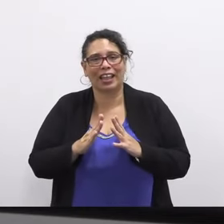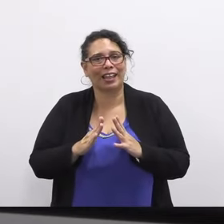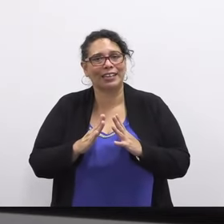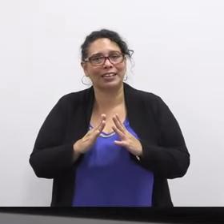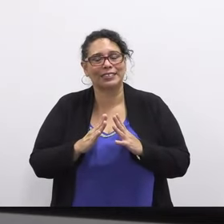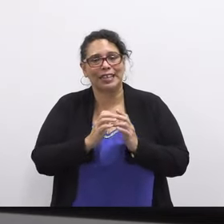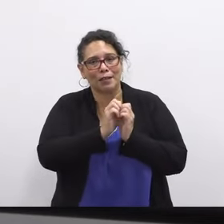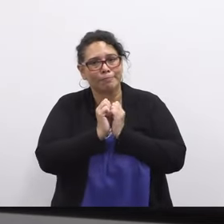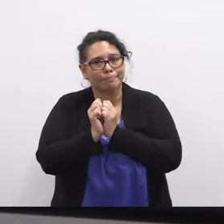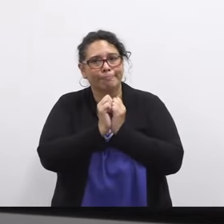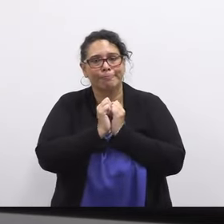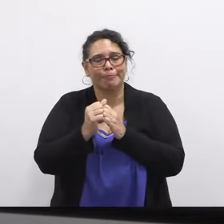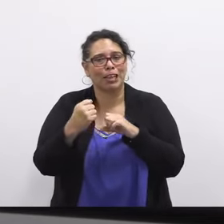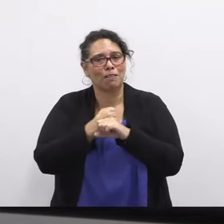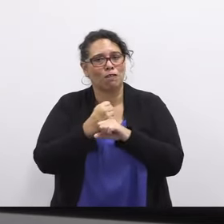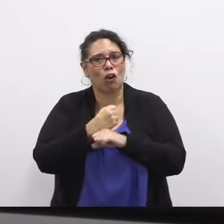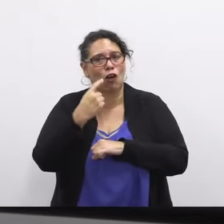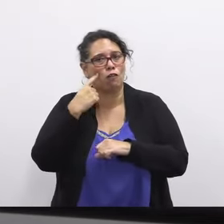civil rights.